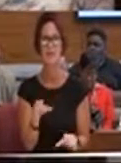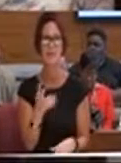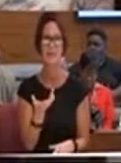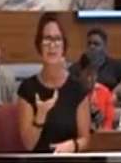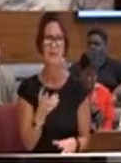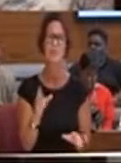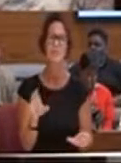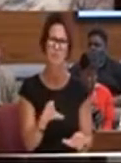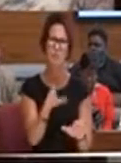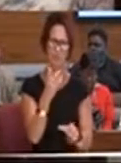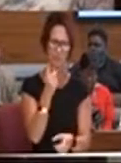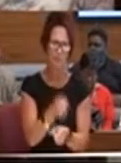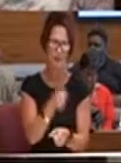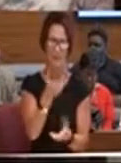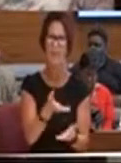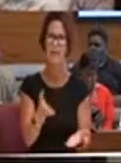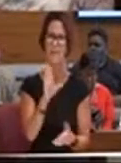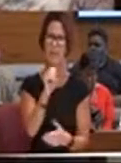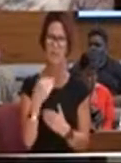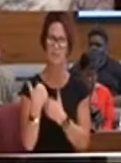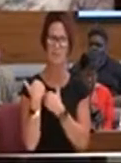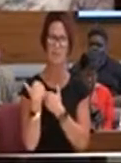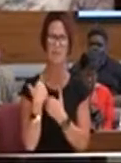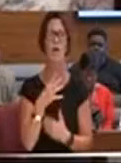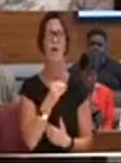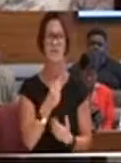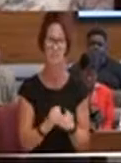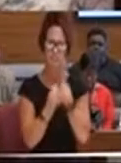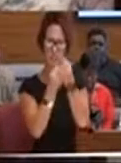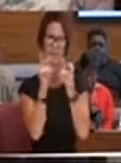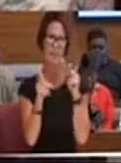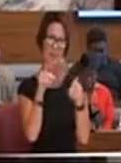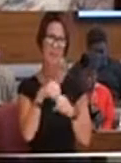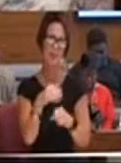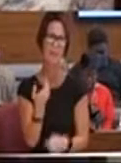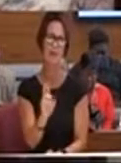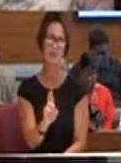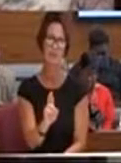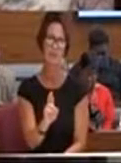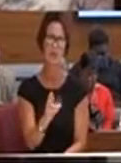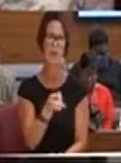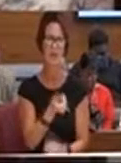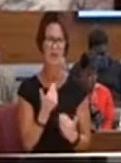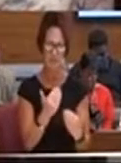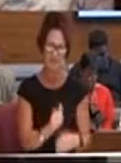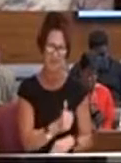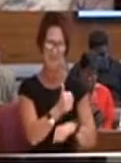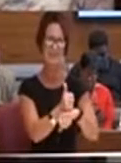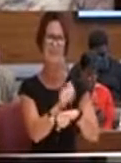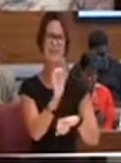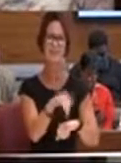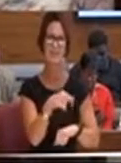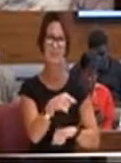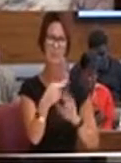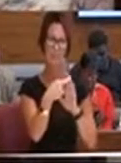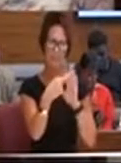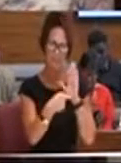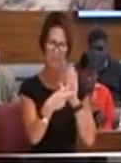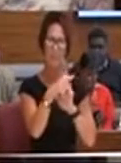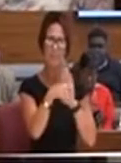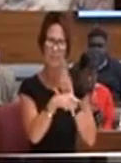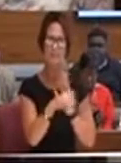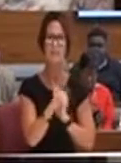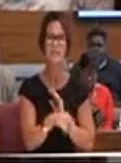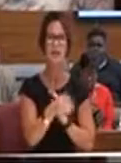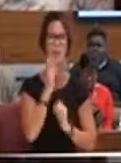seriously, stand with the citizens of Baton Rouge, and do something by putting an ordinance up that creates protections for all citizens of